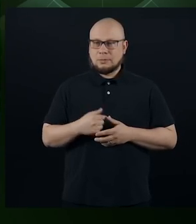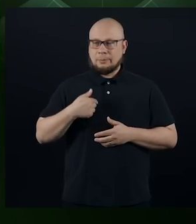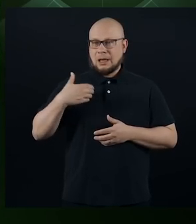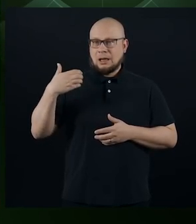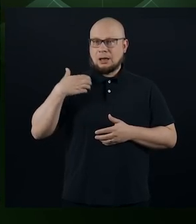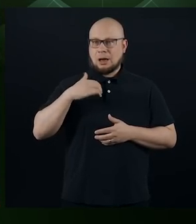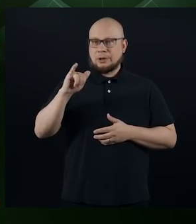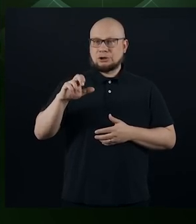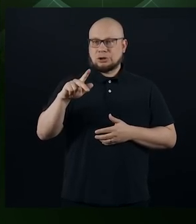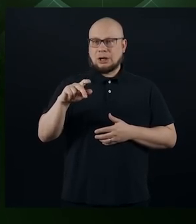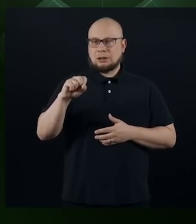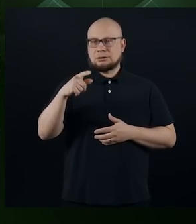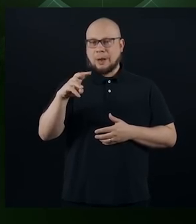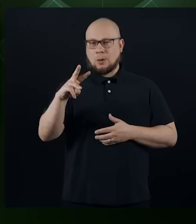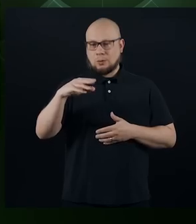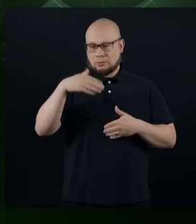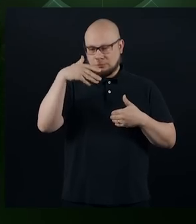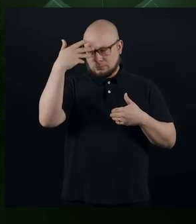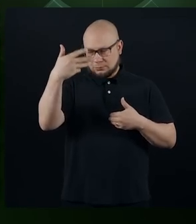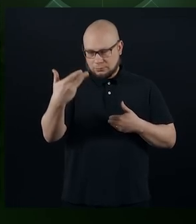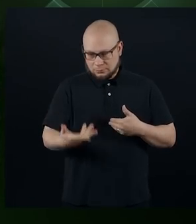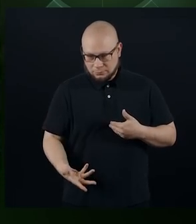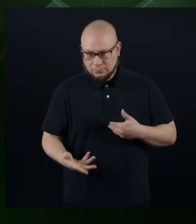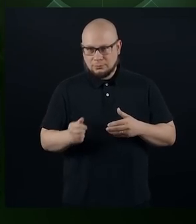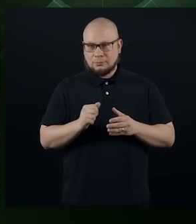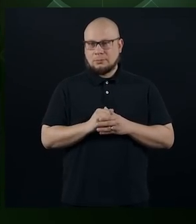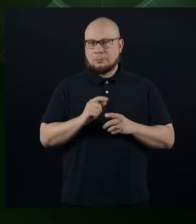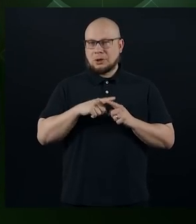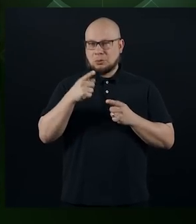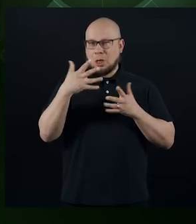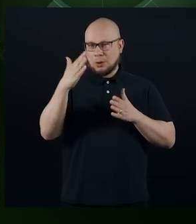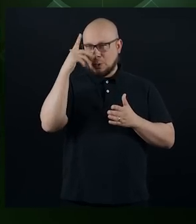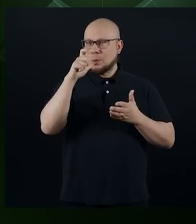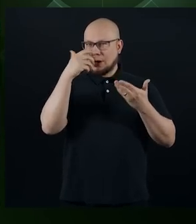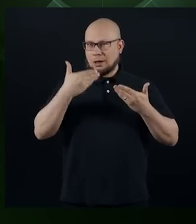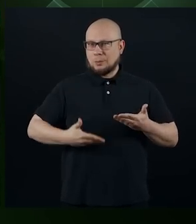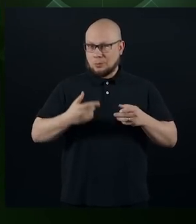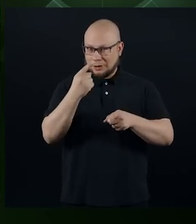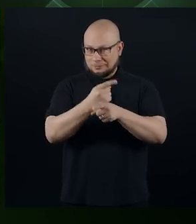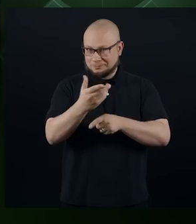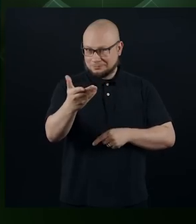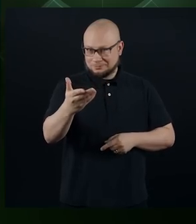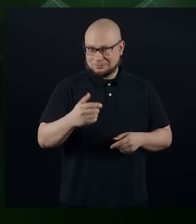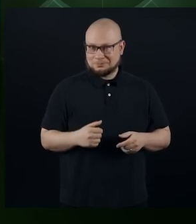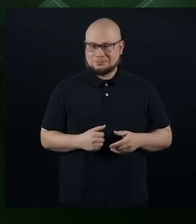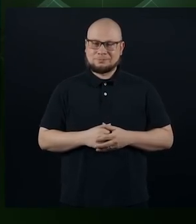Captain Jack Sparrow. But I suspect you already knew that.